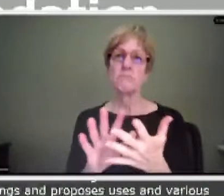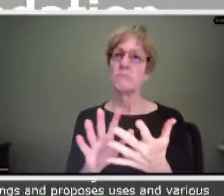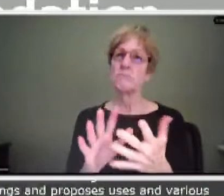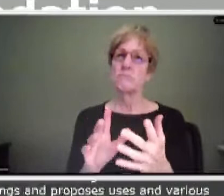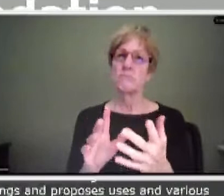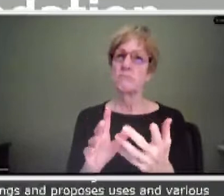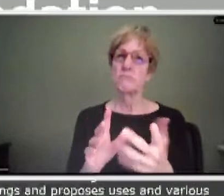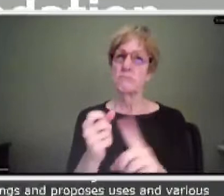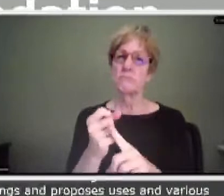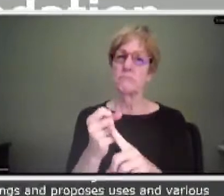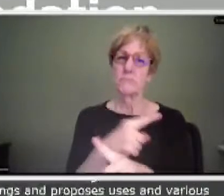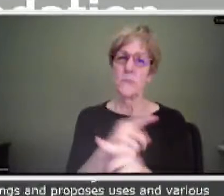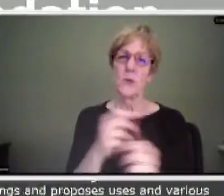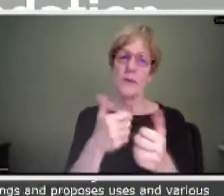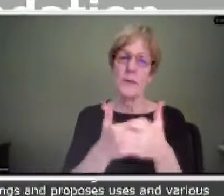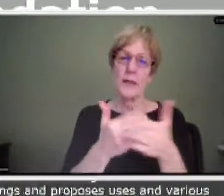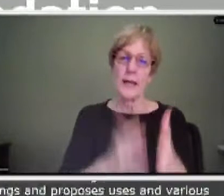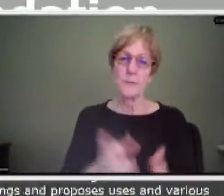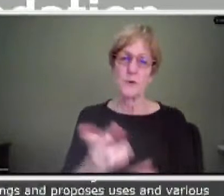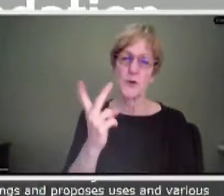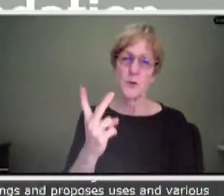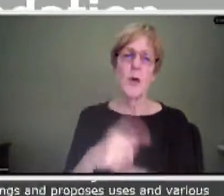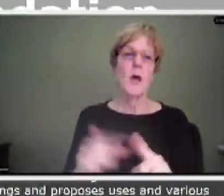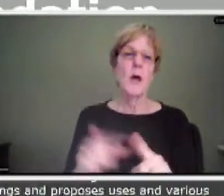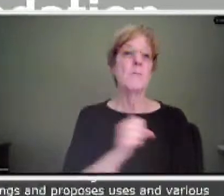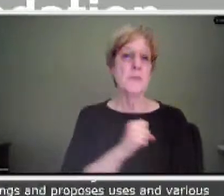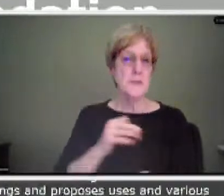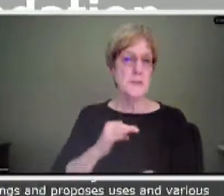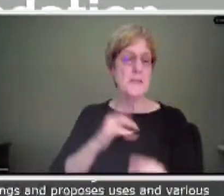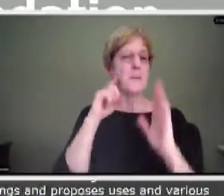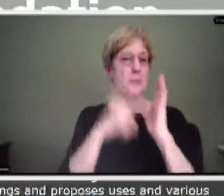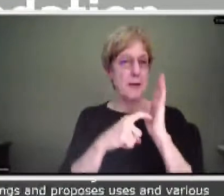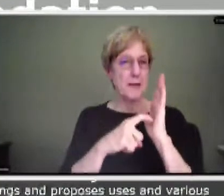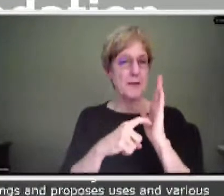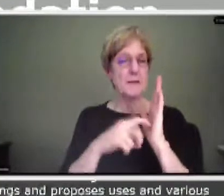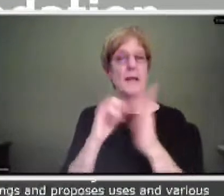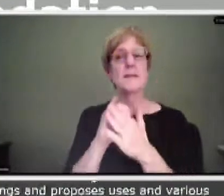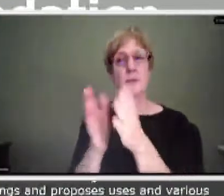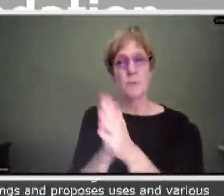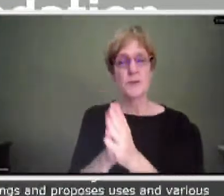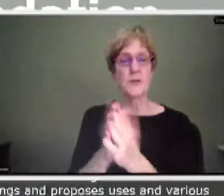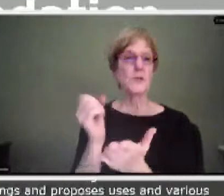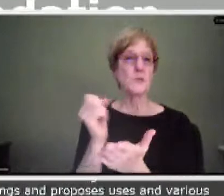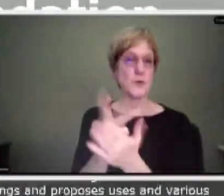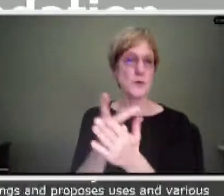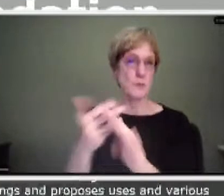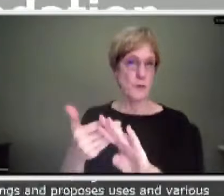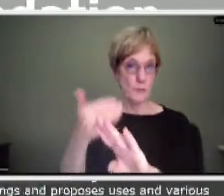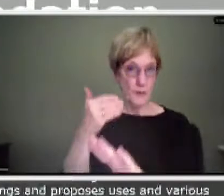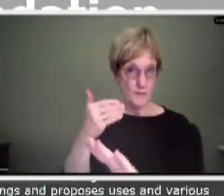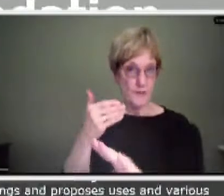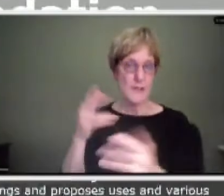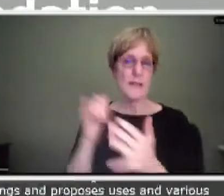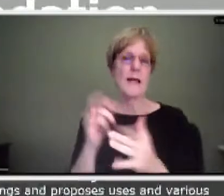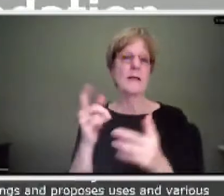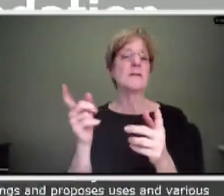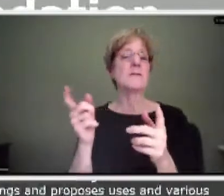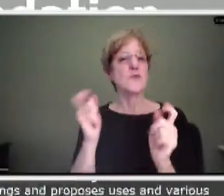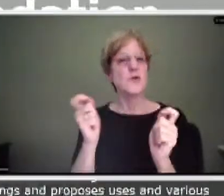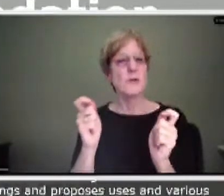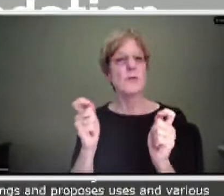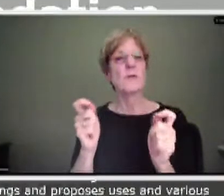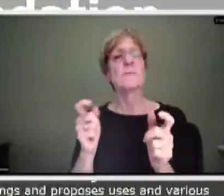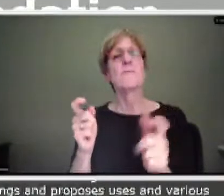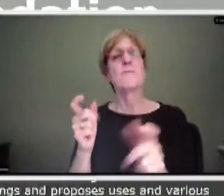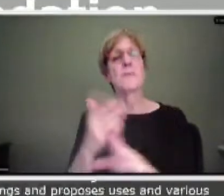with neighborhood 2. But again, staff recognizes this petition was approved previously, and we're making some general updates to the plan,